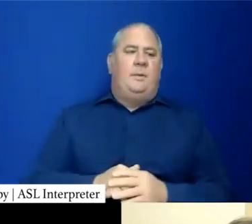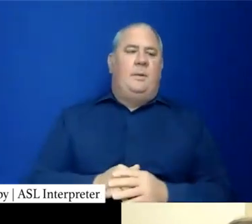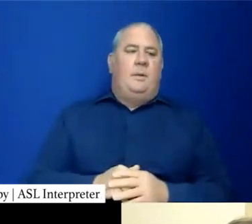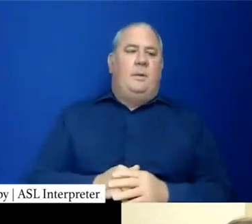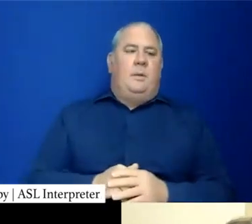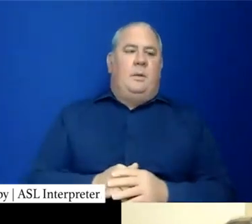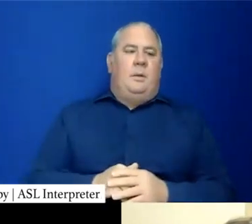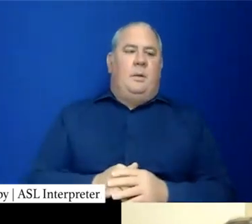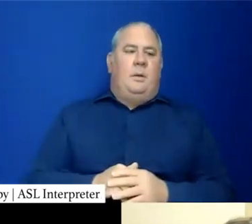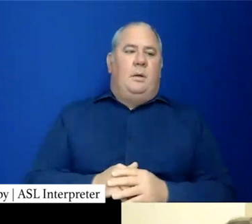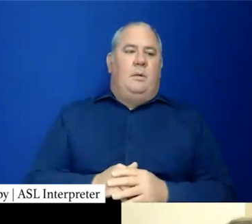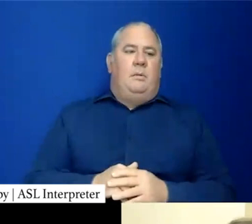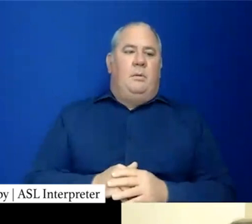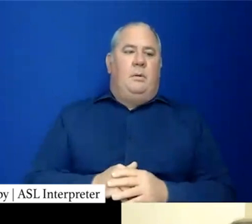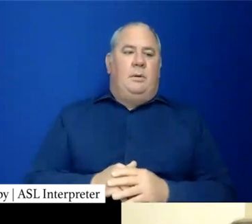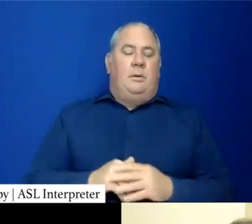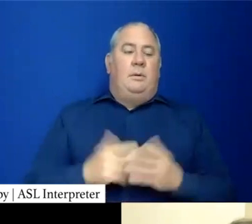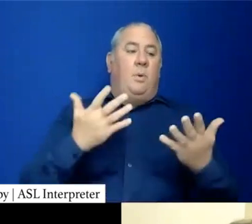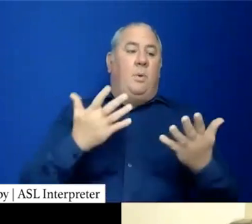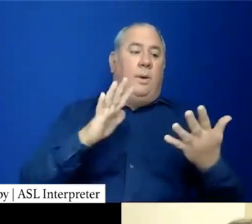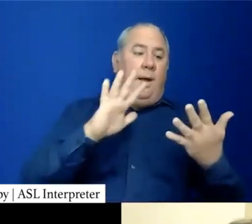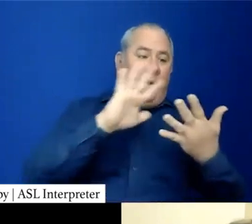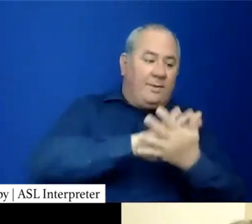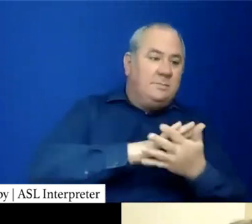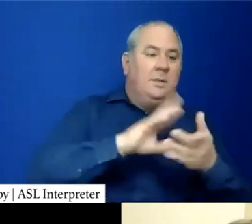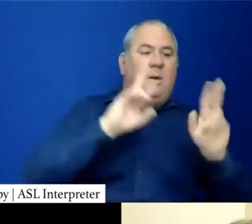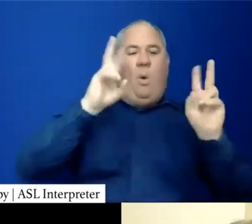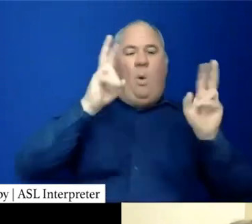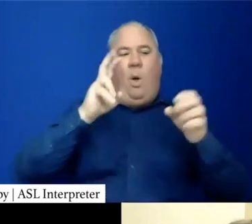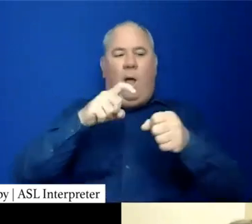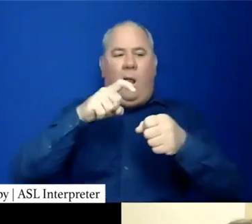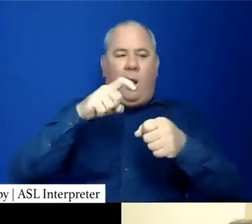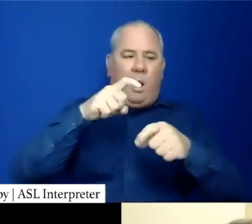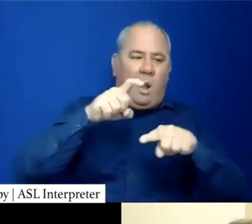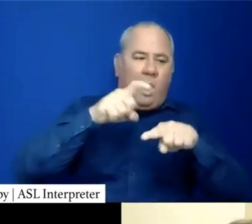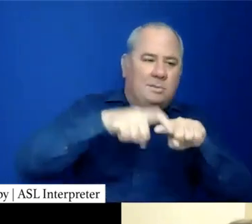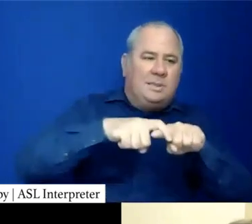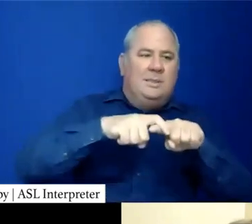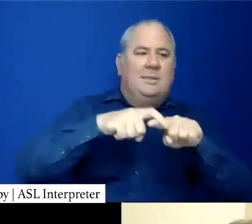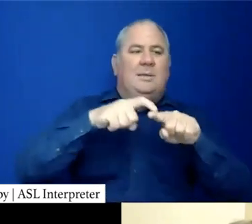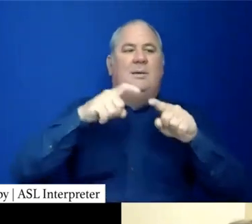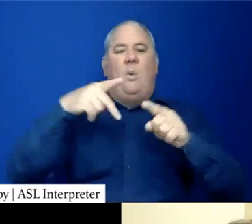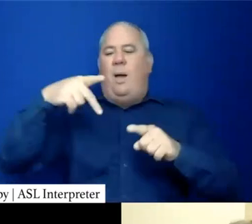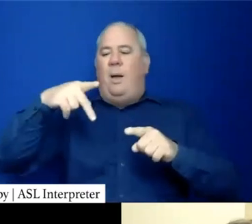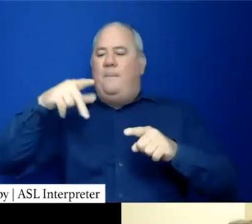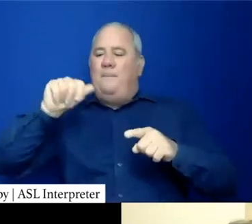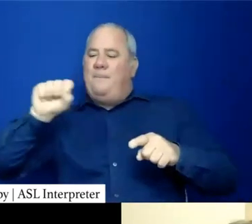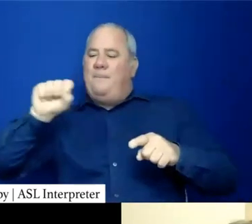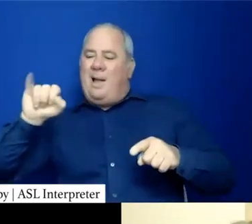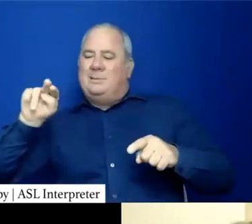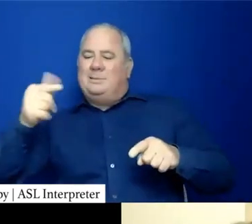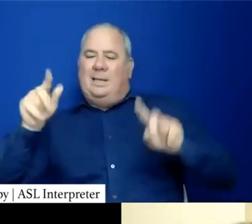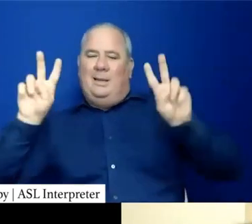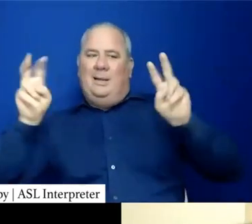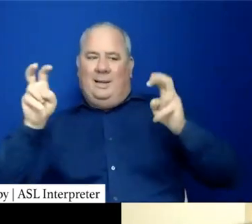or closeted or passing, like, as all of those terms leave out the fact that it still